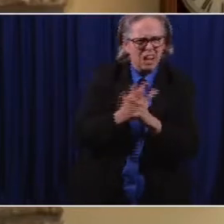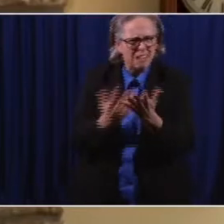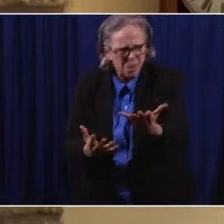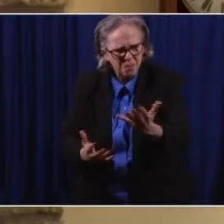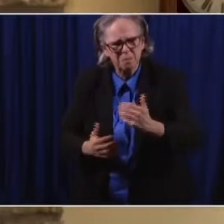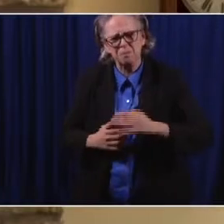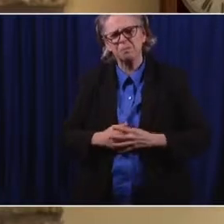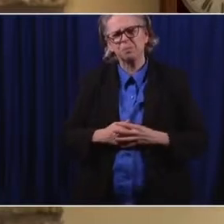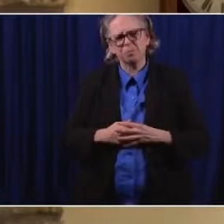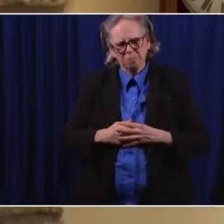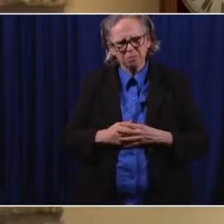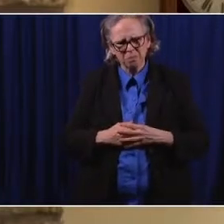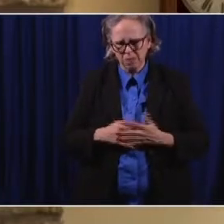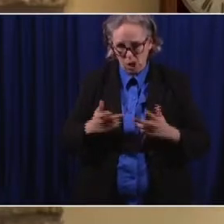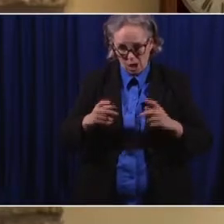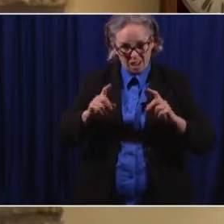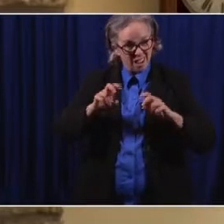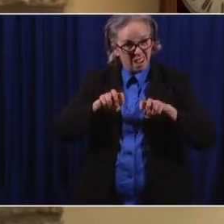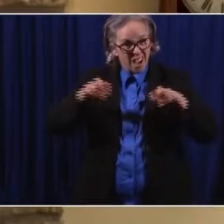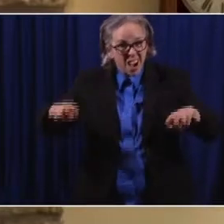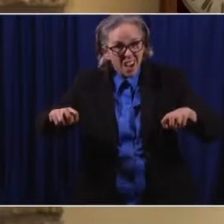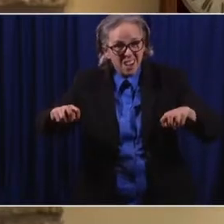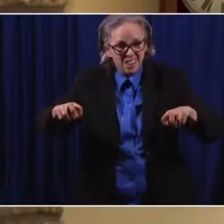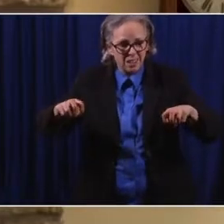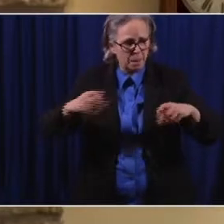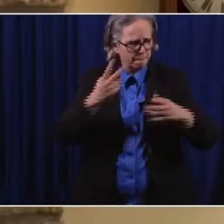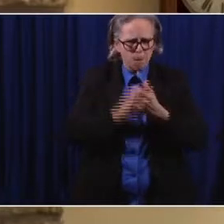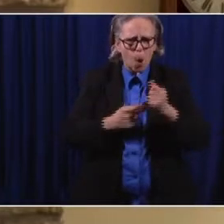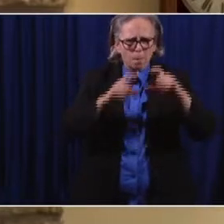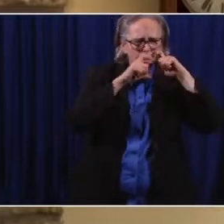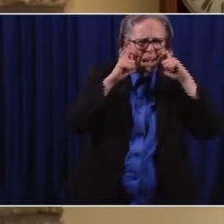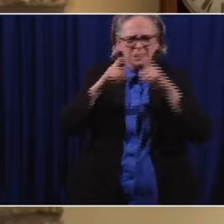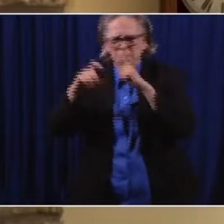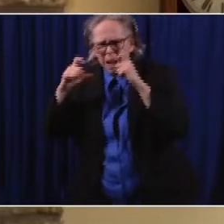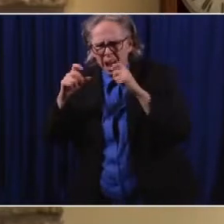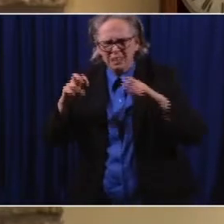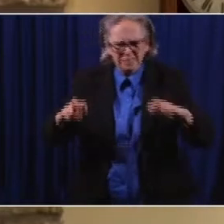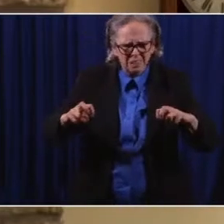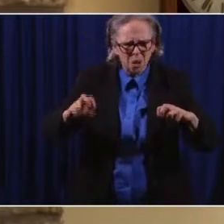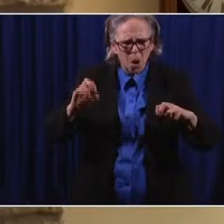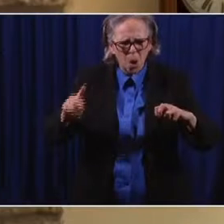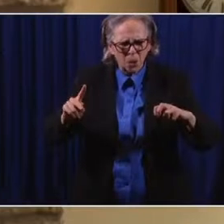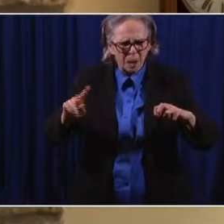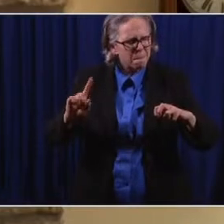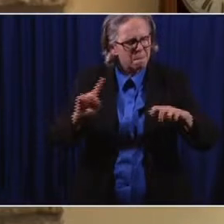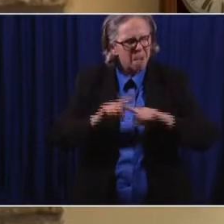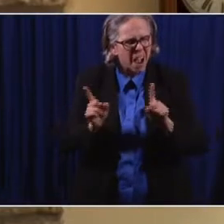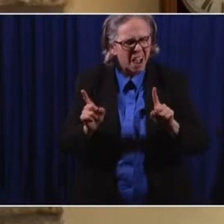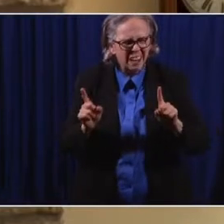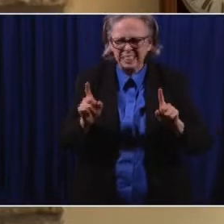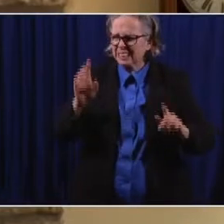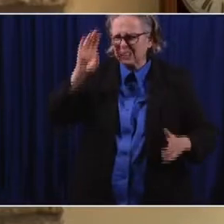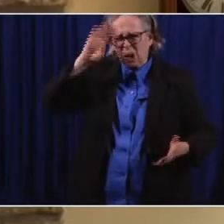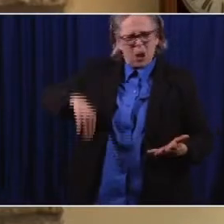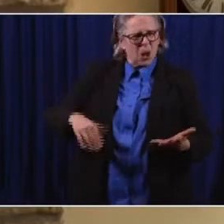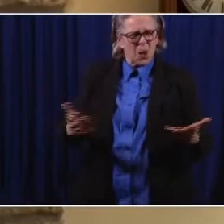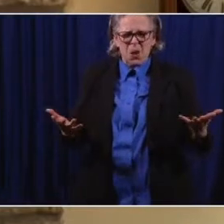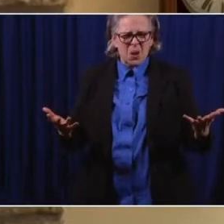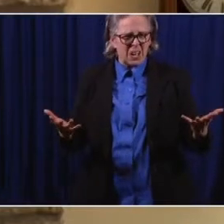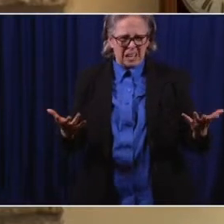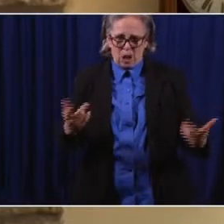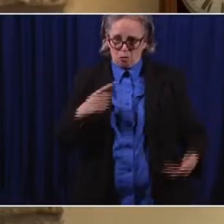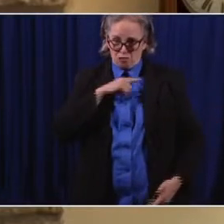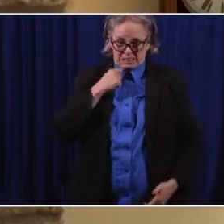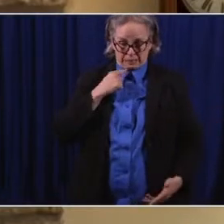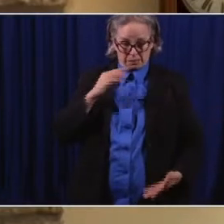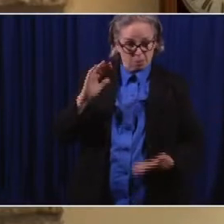5 feet or whatever it is, that the incidence of spread is very, very, very low. And if it's not very low, or, you